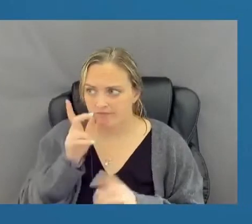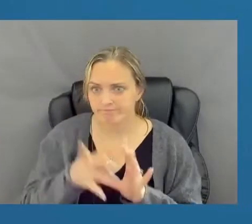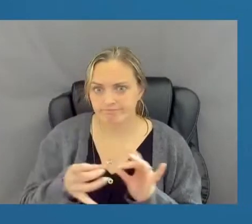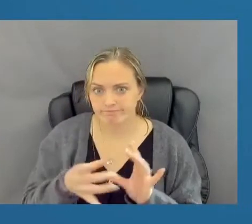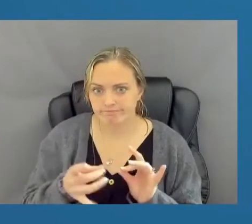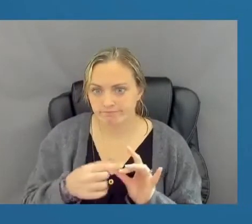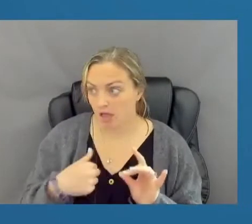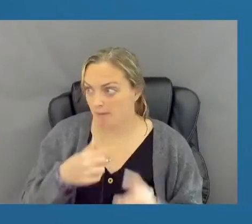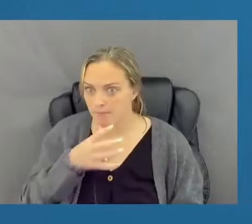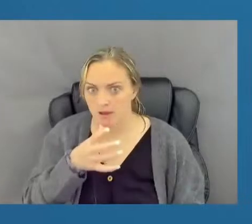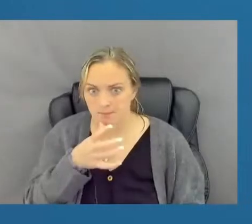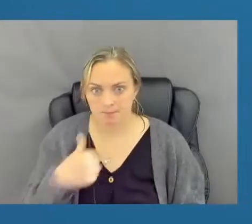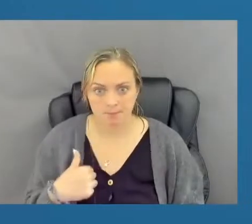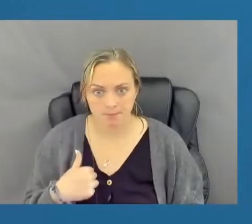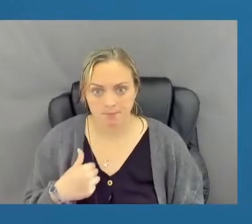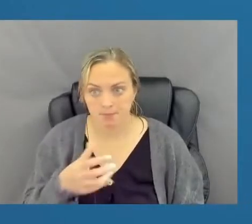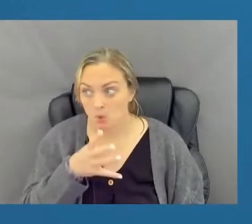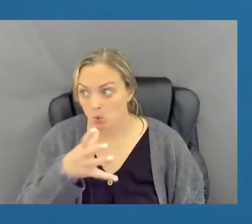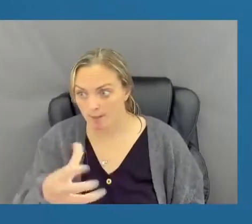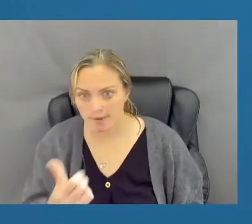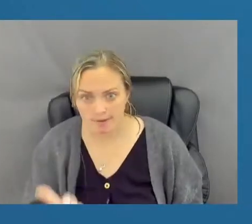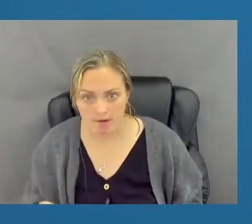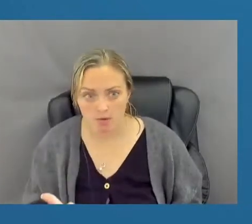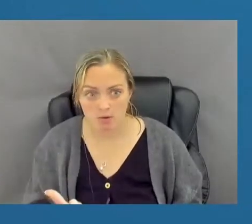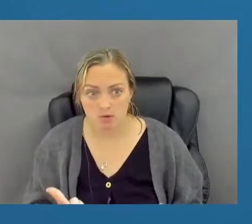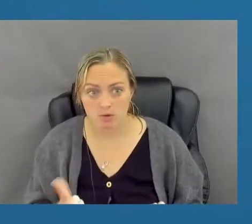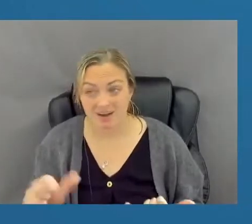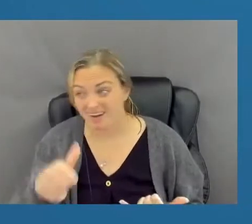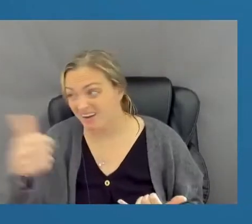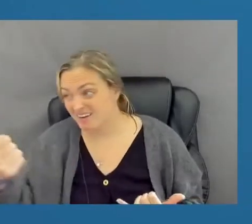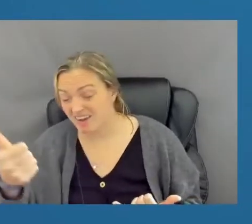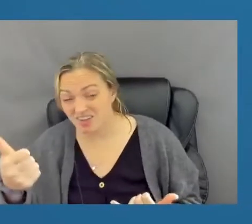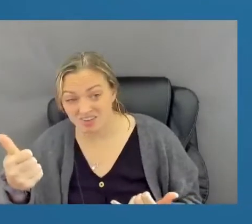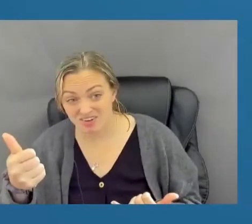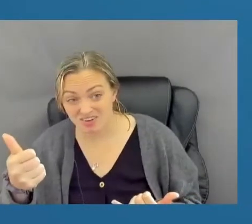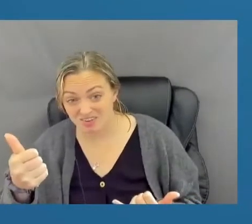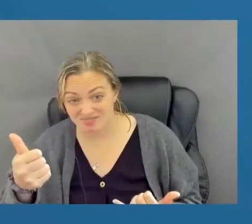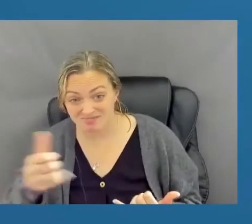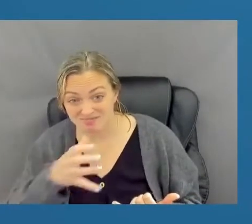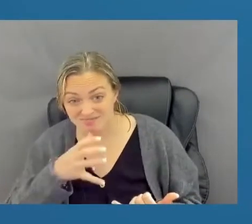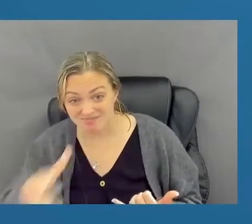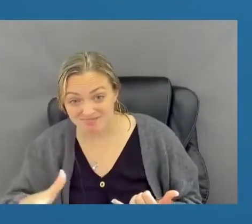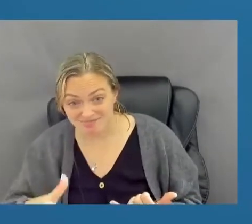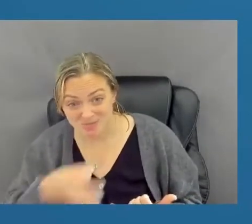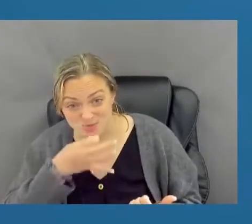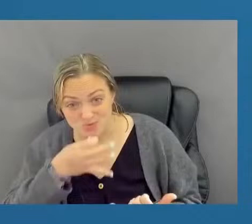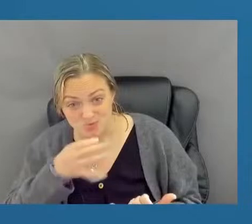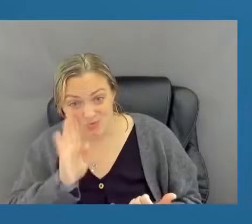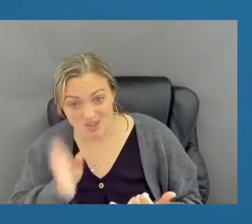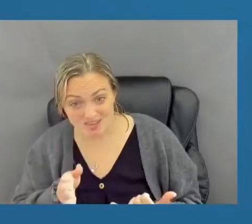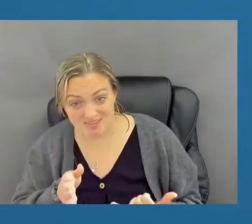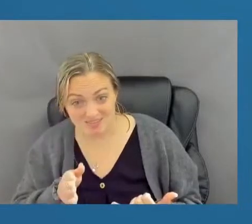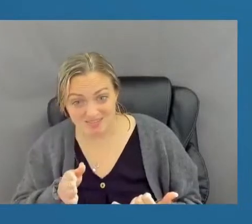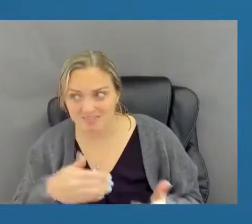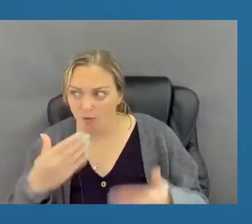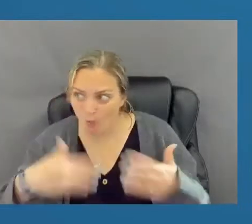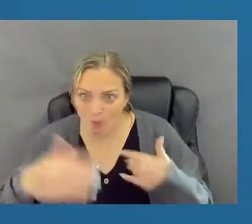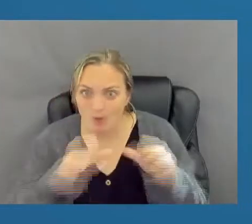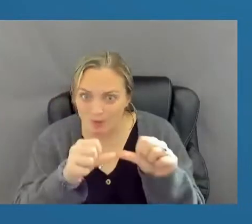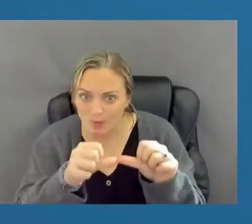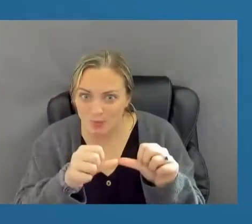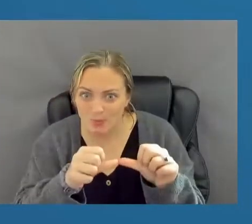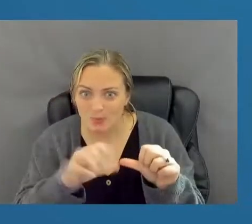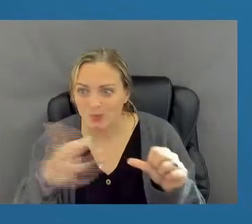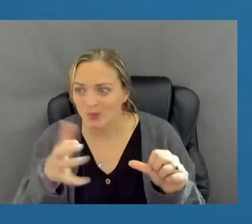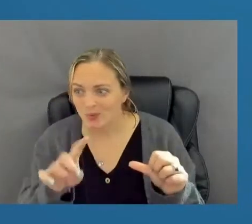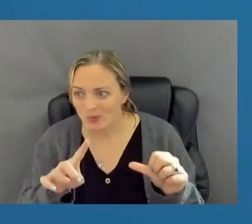mom. I'm a grandma now. Got another one on the way. Keep at it, kids. This is good. Grandkids are